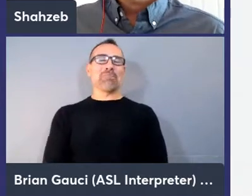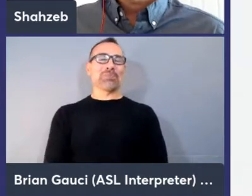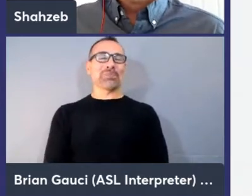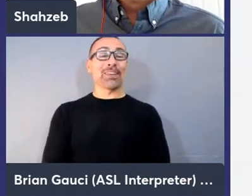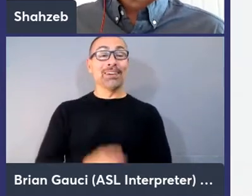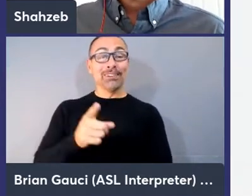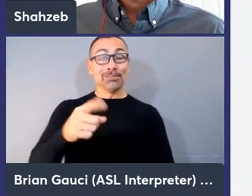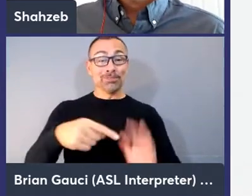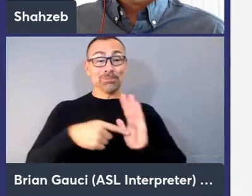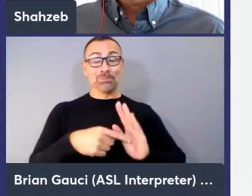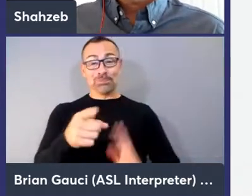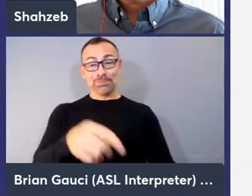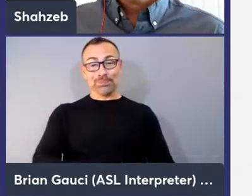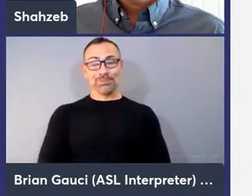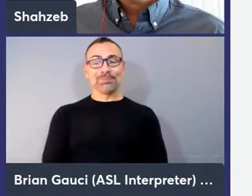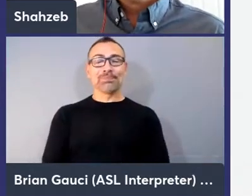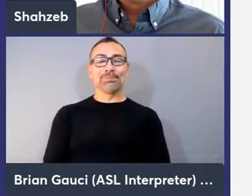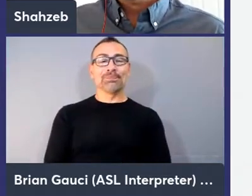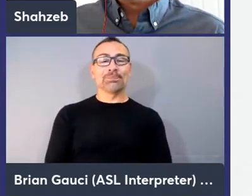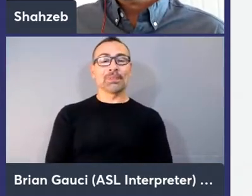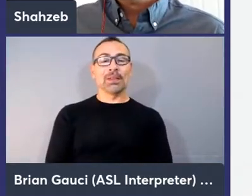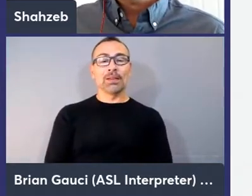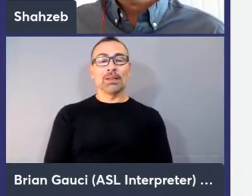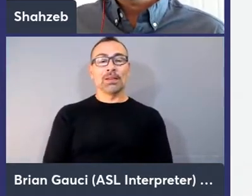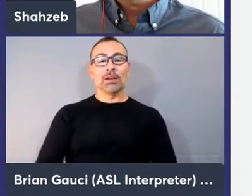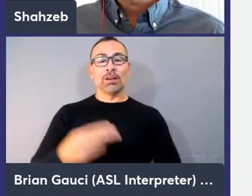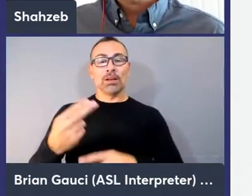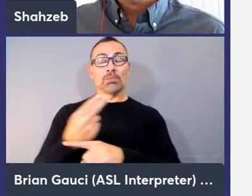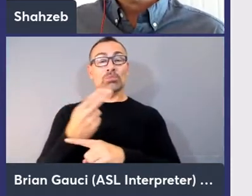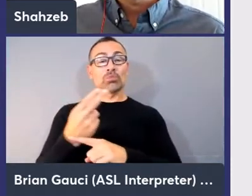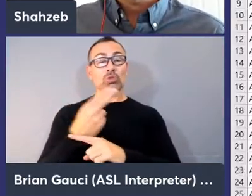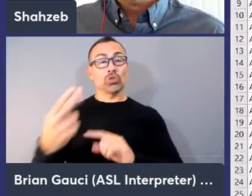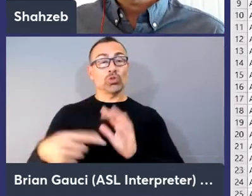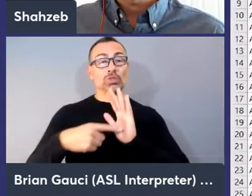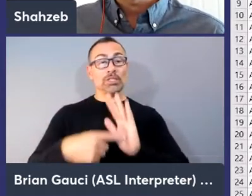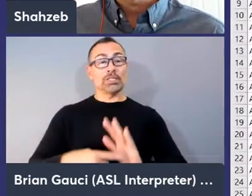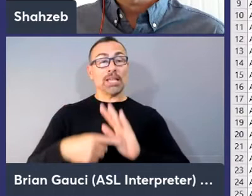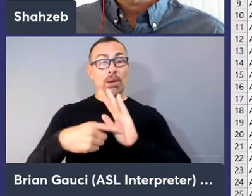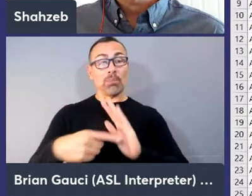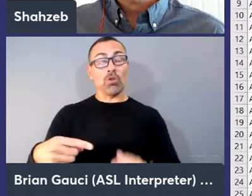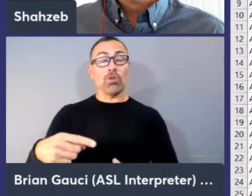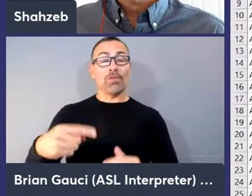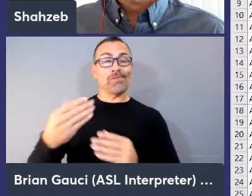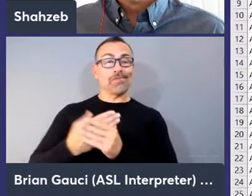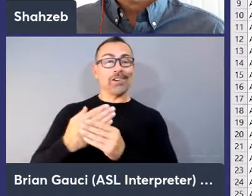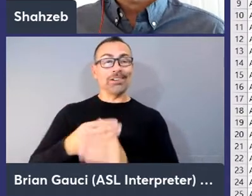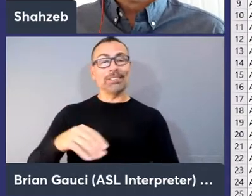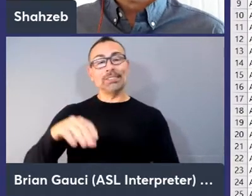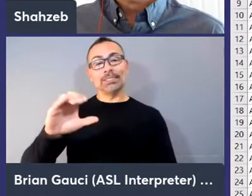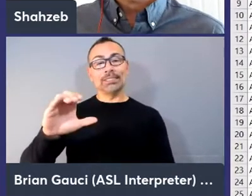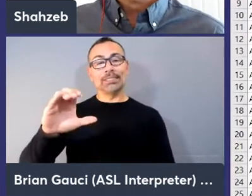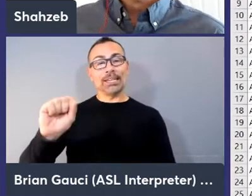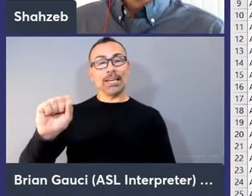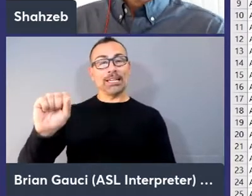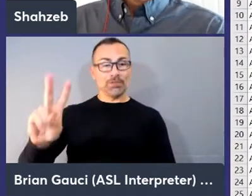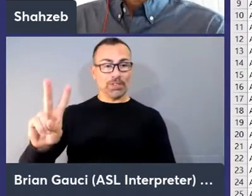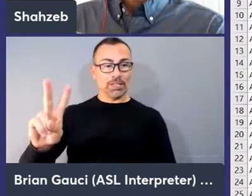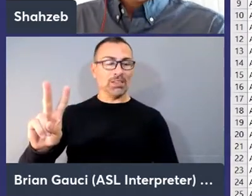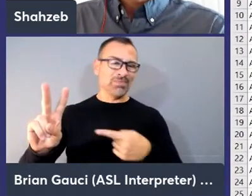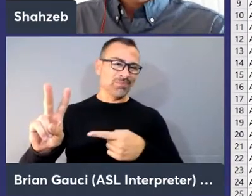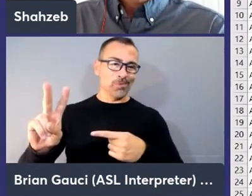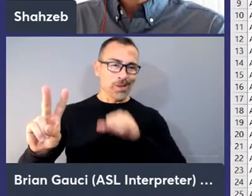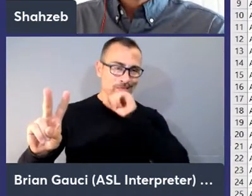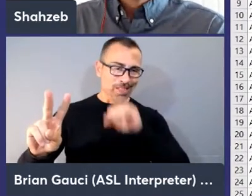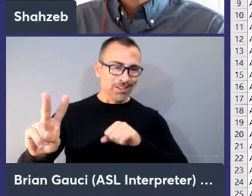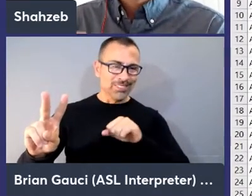demo, what I'm going to use is a sample file, which is a CSV file, since we all love CSV files. No, we